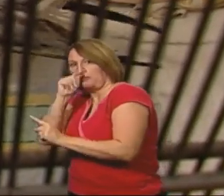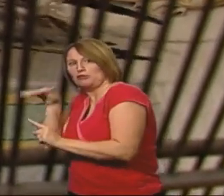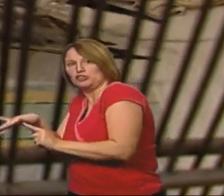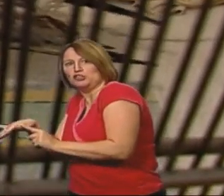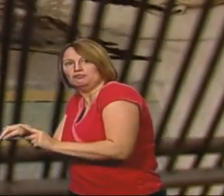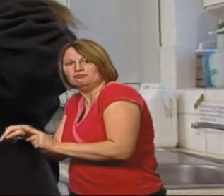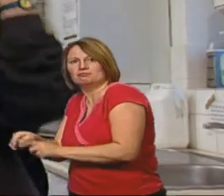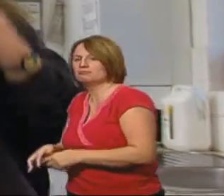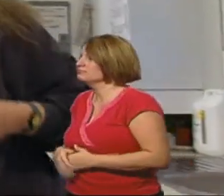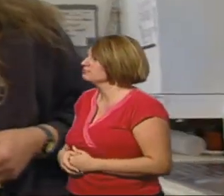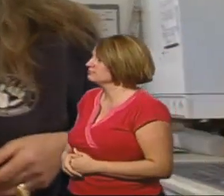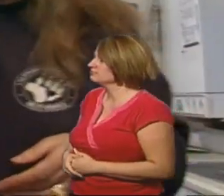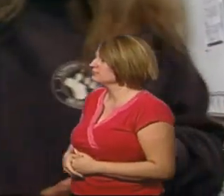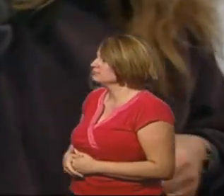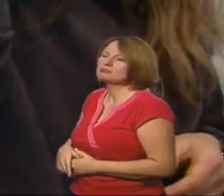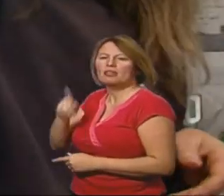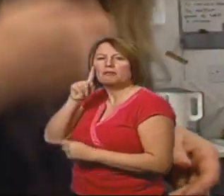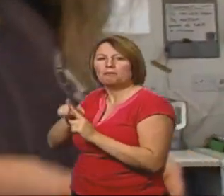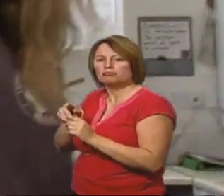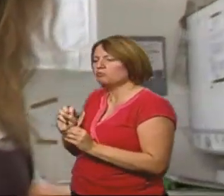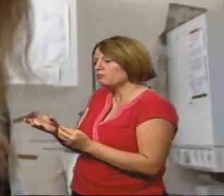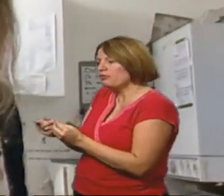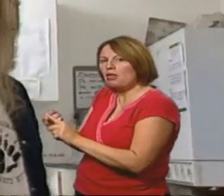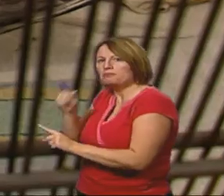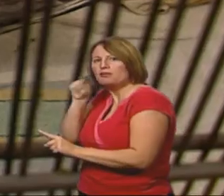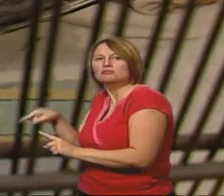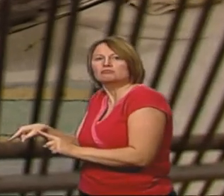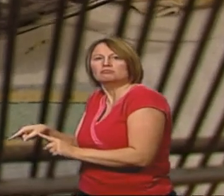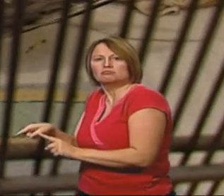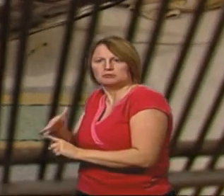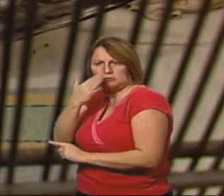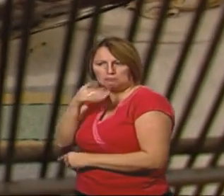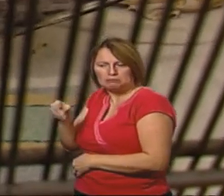decides to put them together. I'm in with this little chap here. Right.